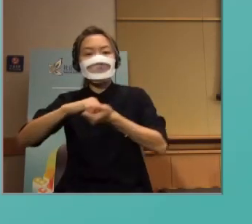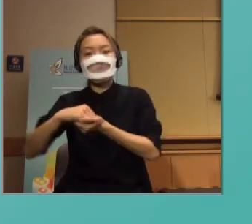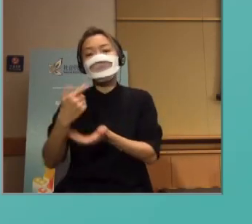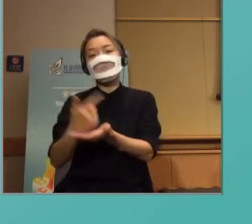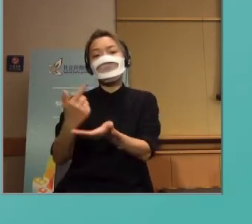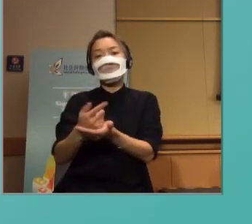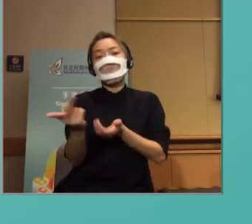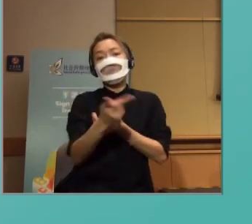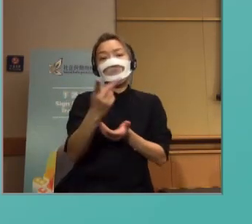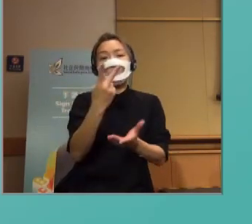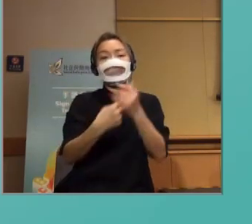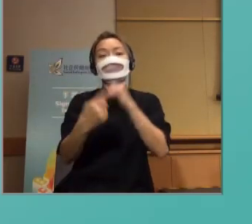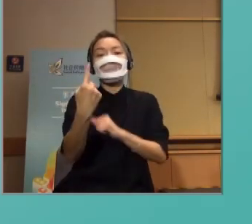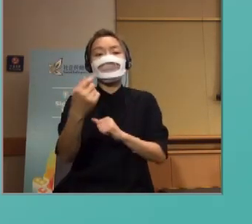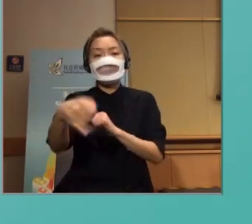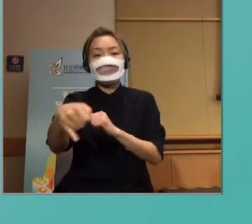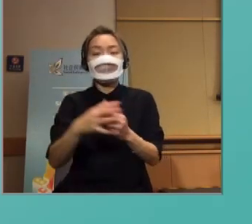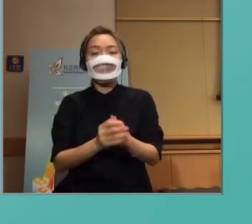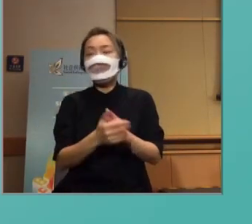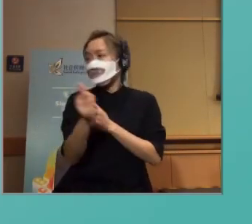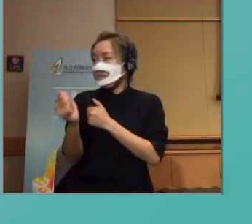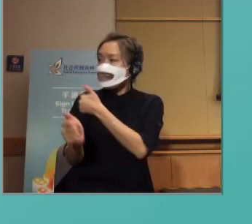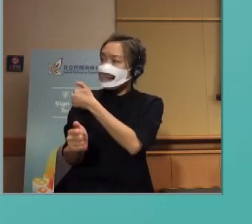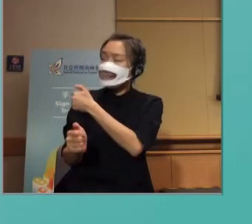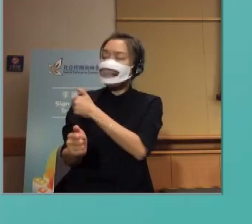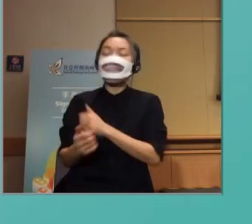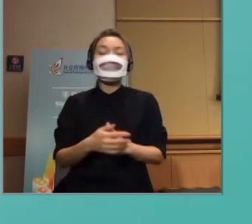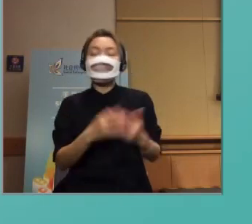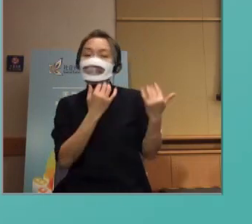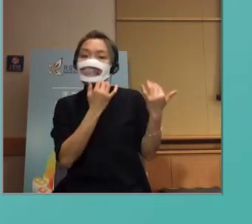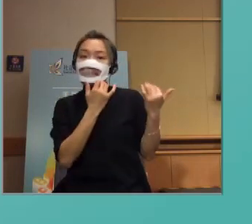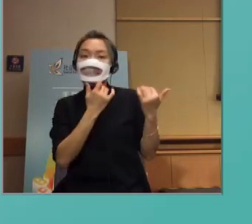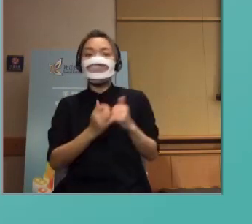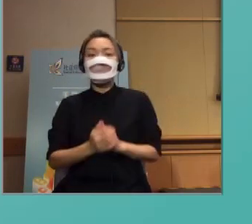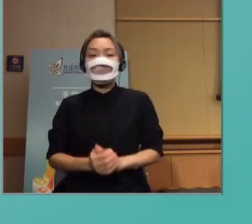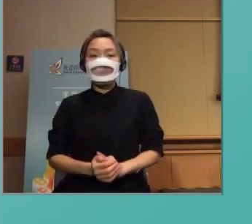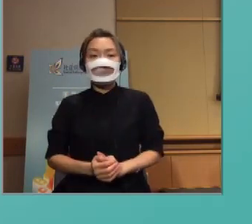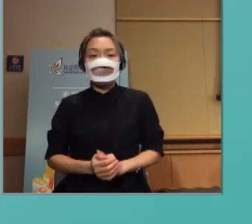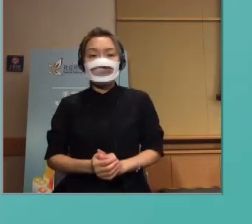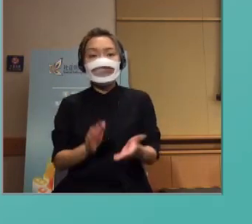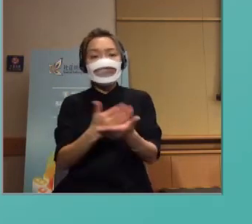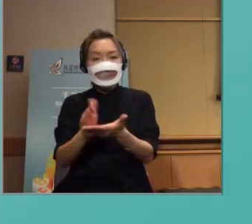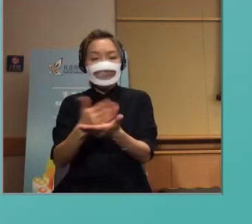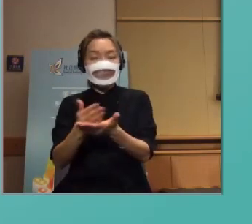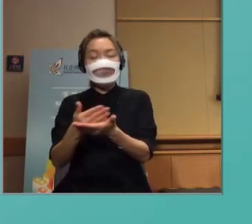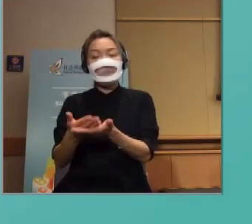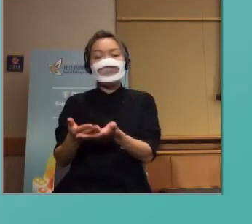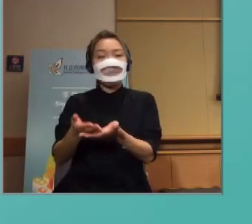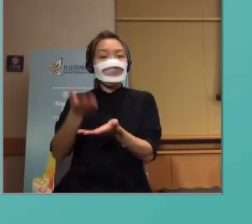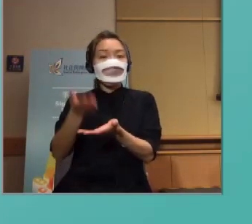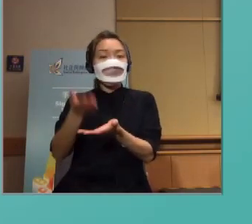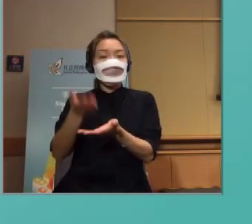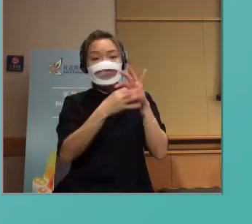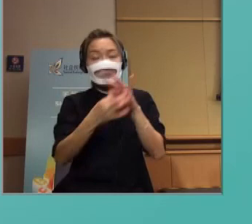Siu. Thank you so much. So what Yat Siu has been sharing with us is the ownership that people have by owning NFTs,